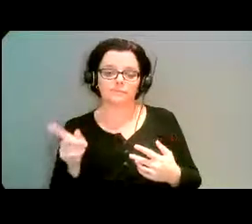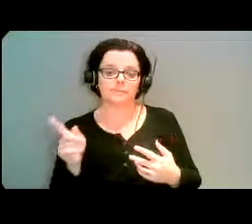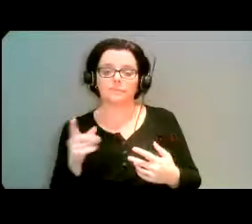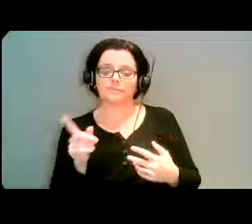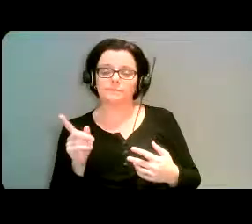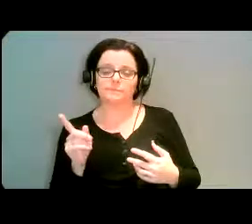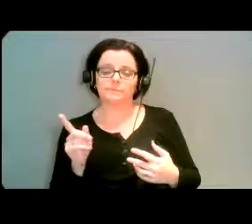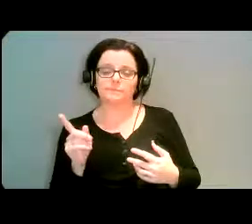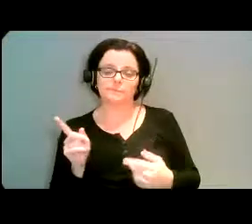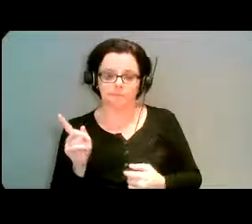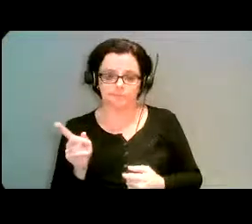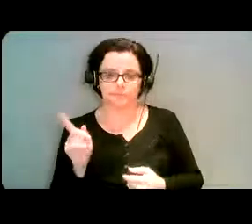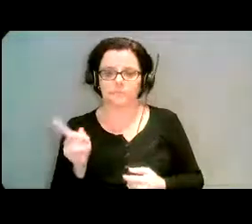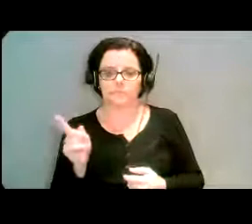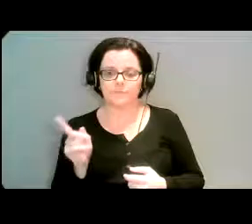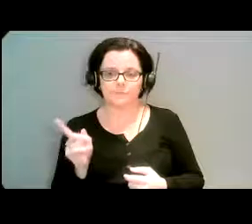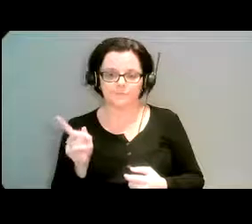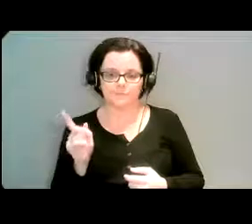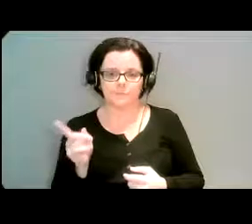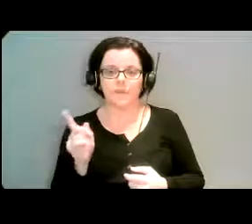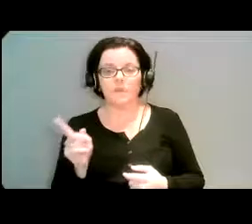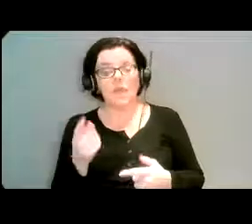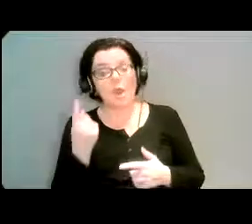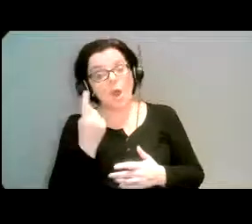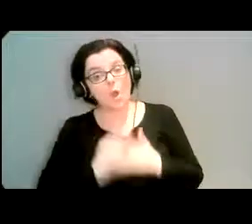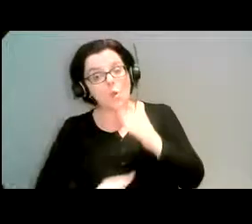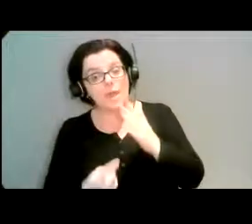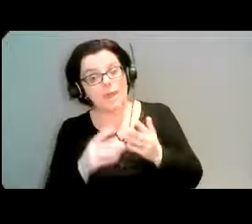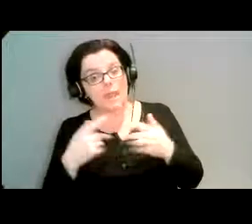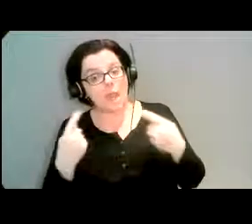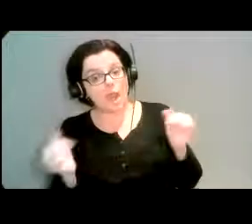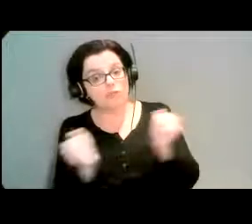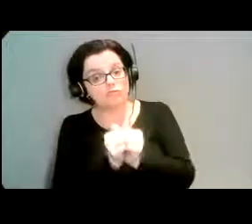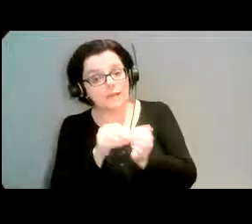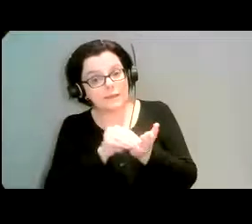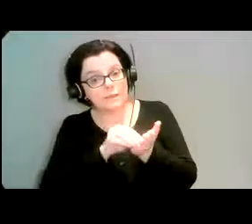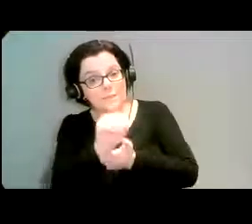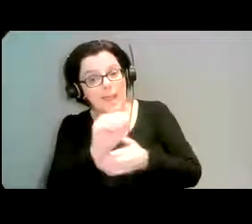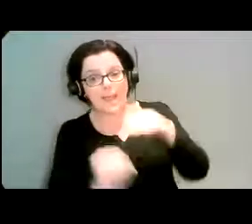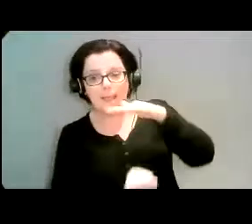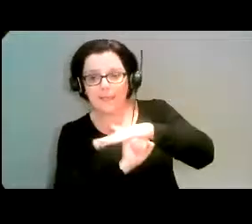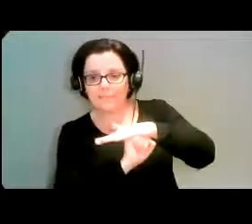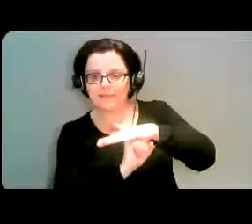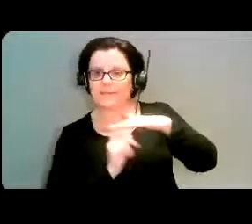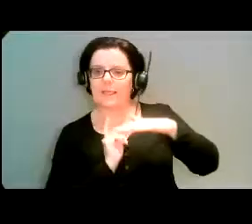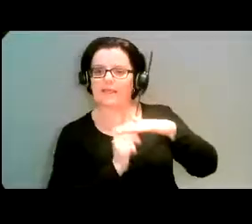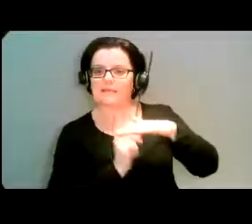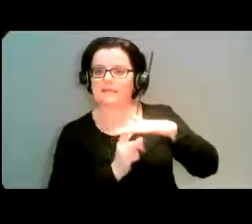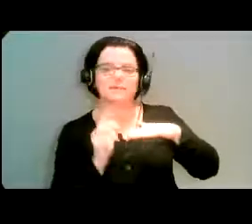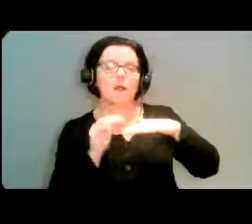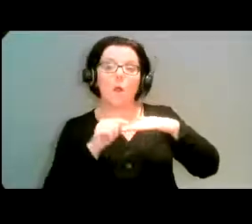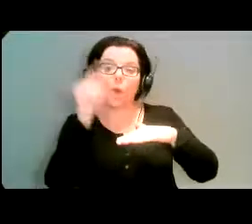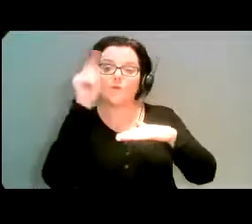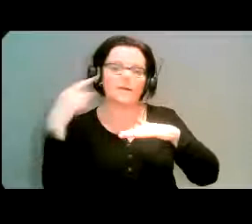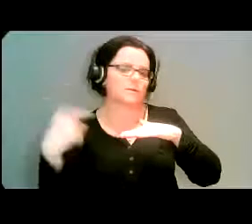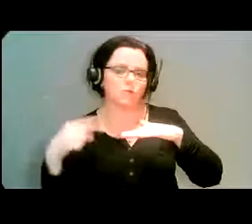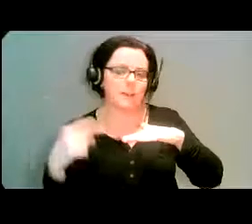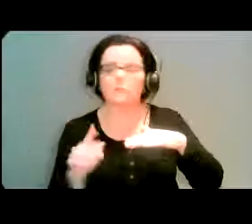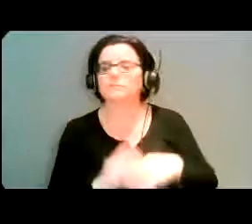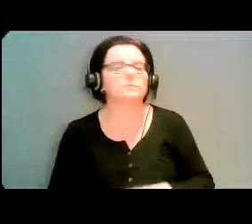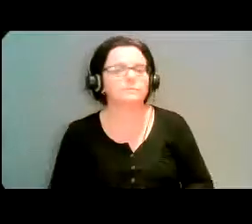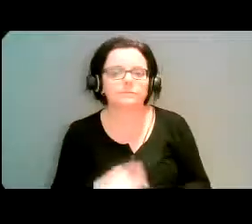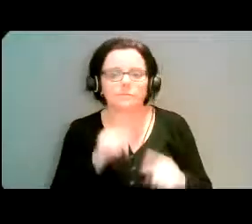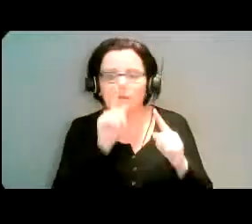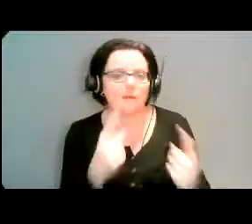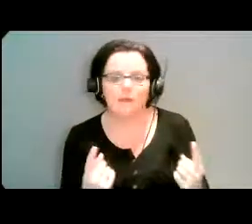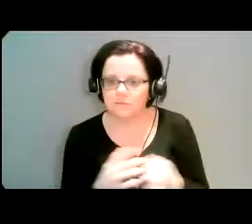fund support that costs this much and nothing more. With in reality,